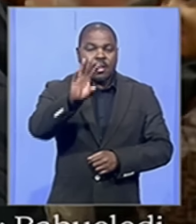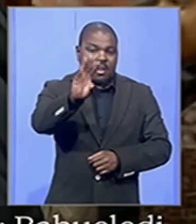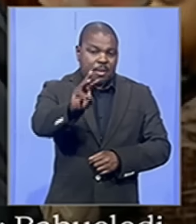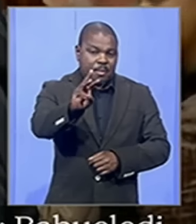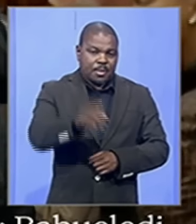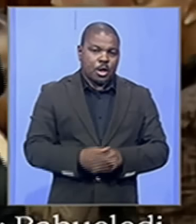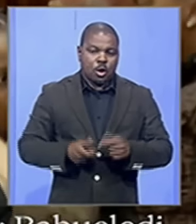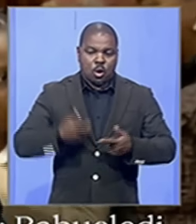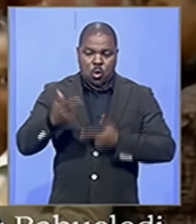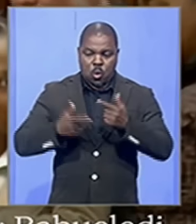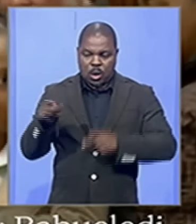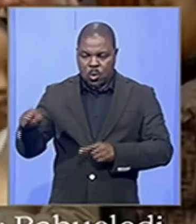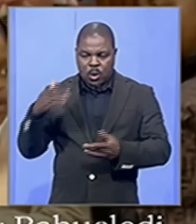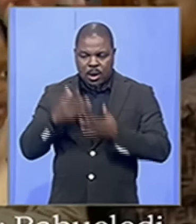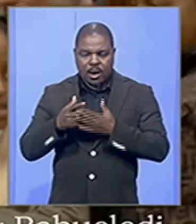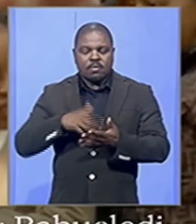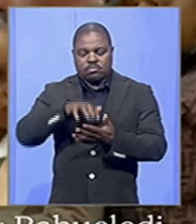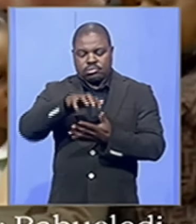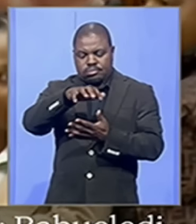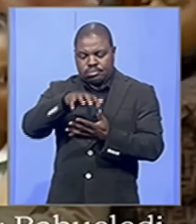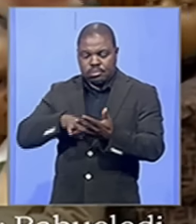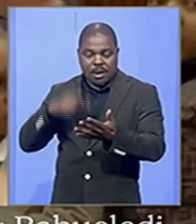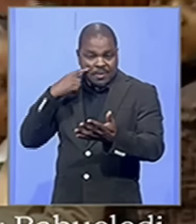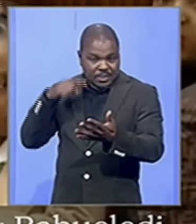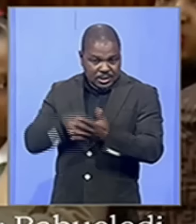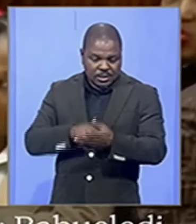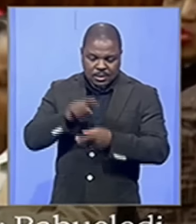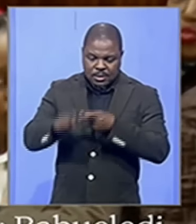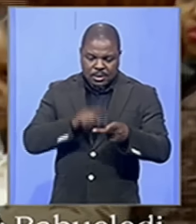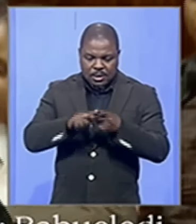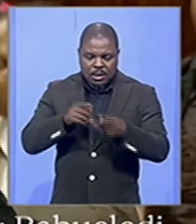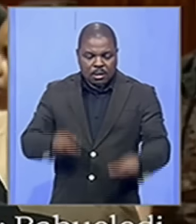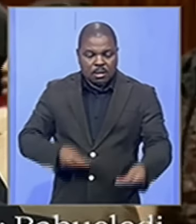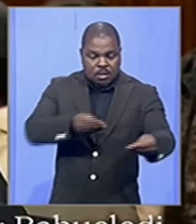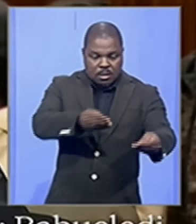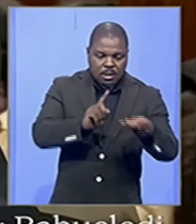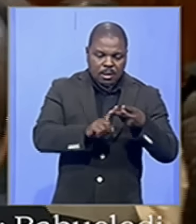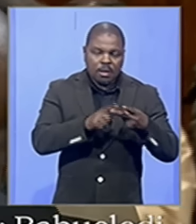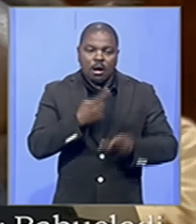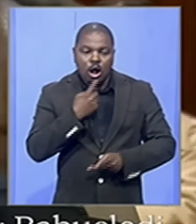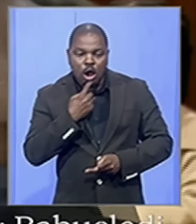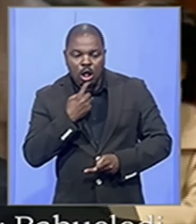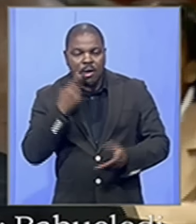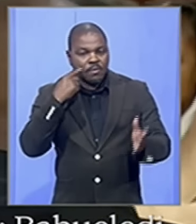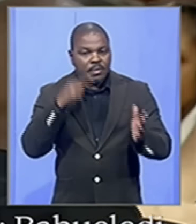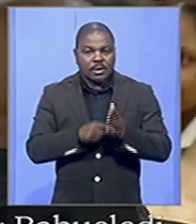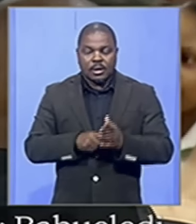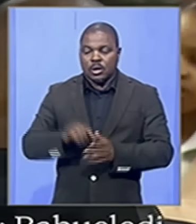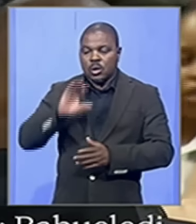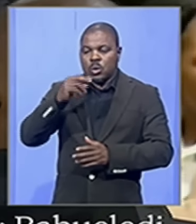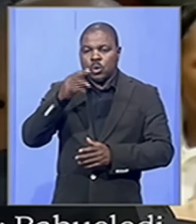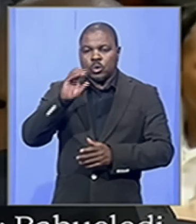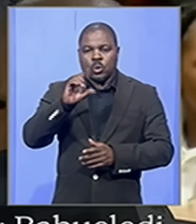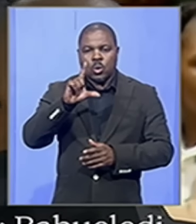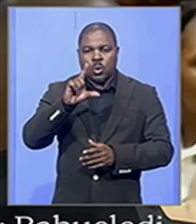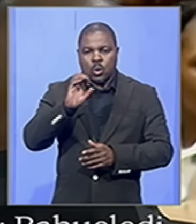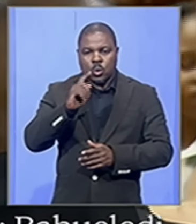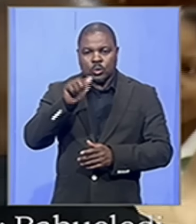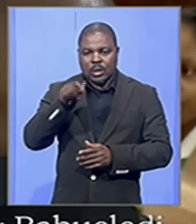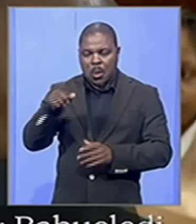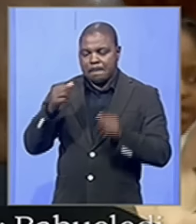ba boeledi ba rebole bopaki jo bo kwadilweng le jo bo tla rebolwang ka molomo. Fa e le morwadi Tsholota ene o tla tswelela go